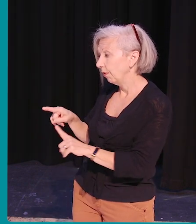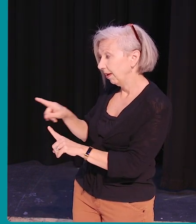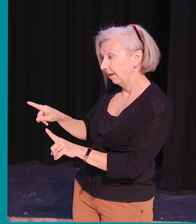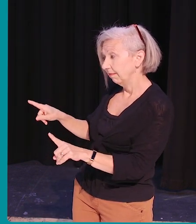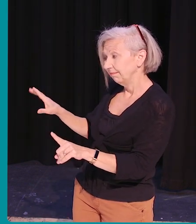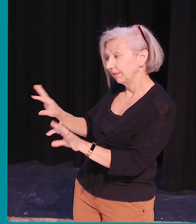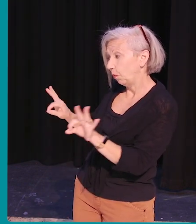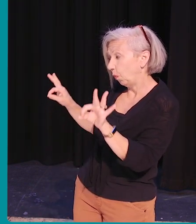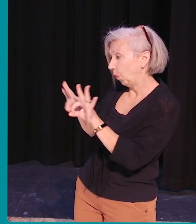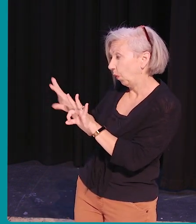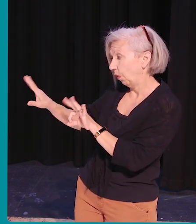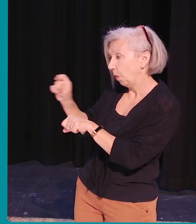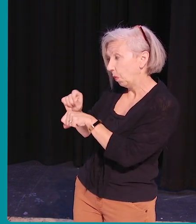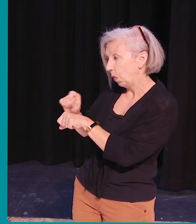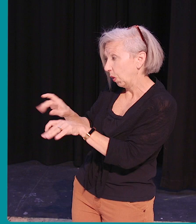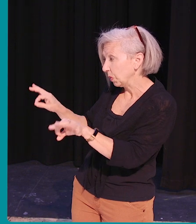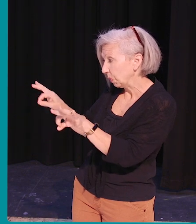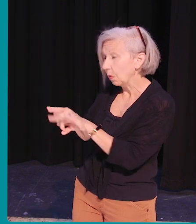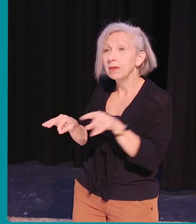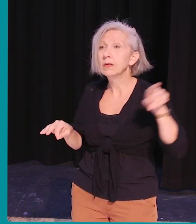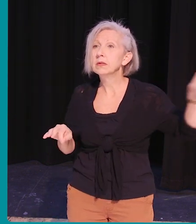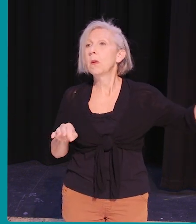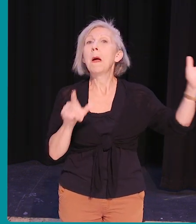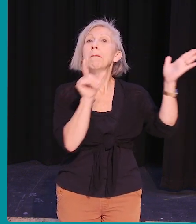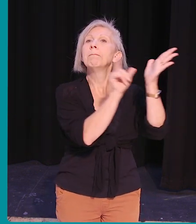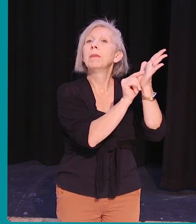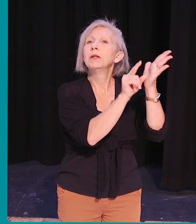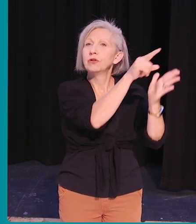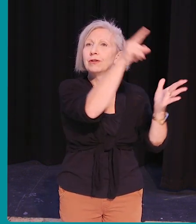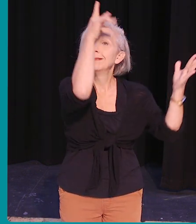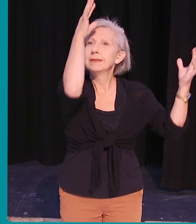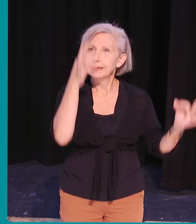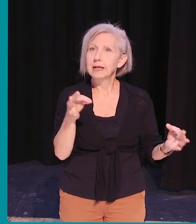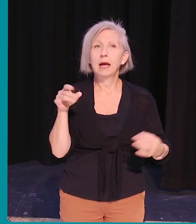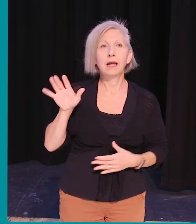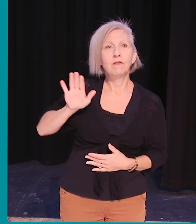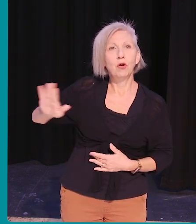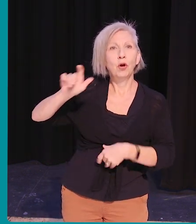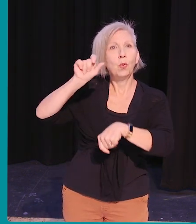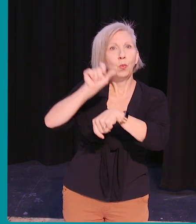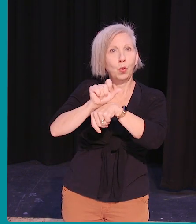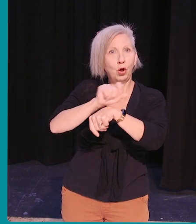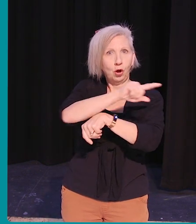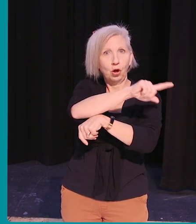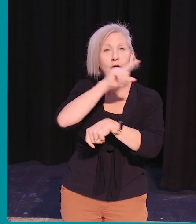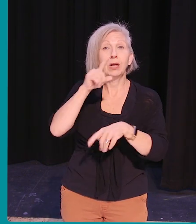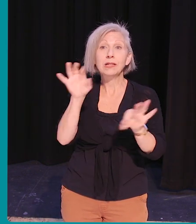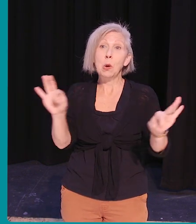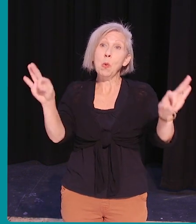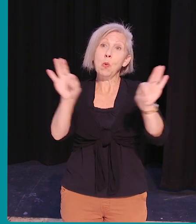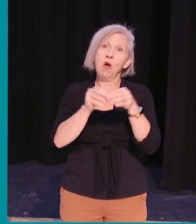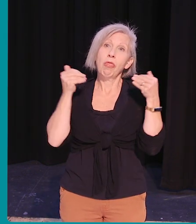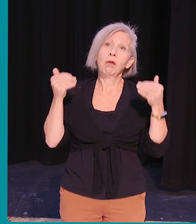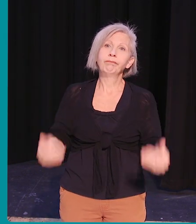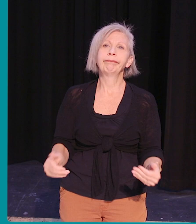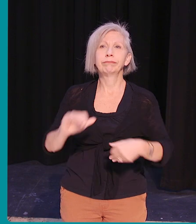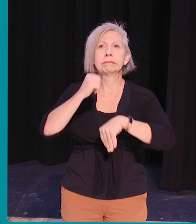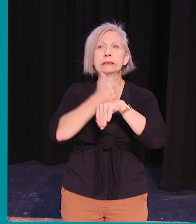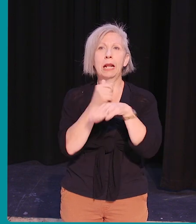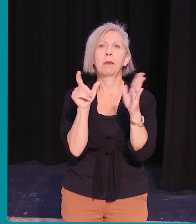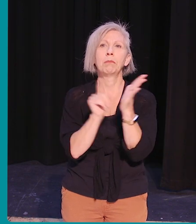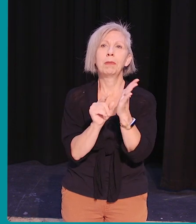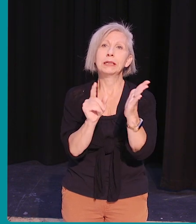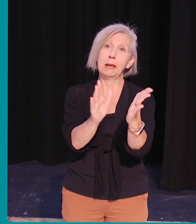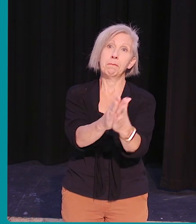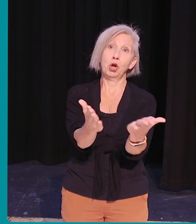right? And they had to make a decision whether or not Katie was worth publishing. Because it was expensive, right? Like, Katie, think about all the expense with